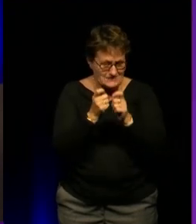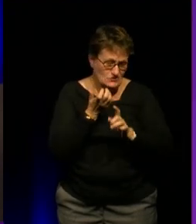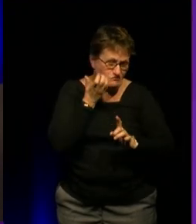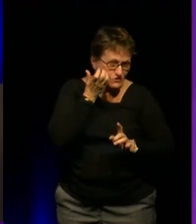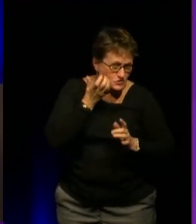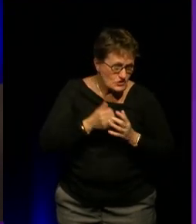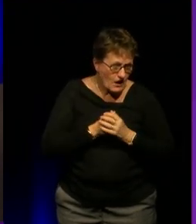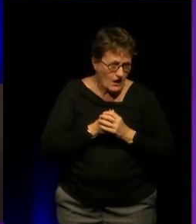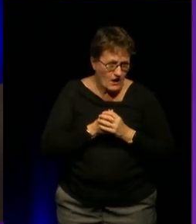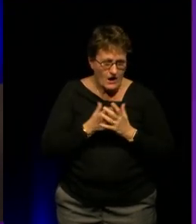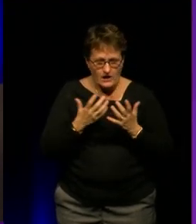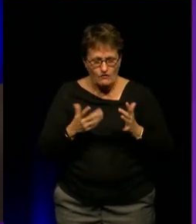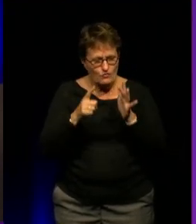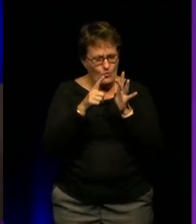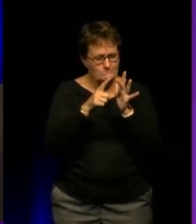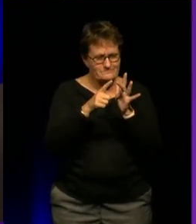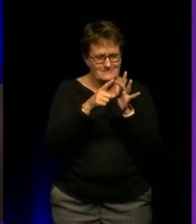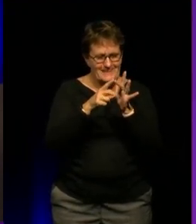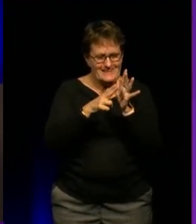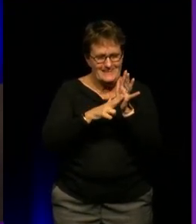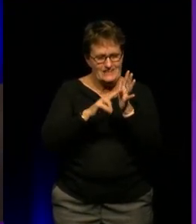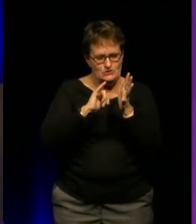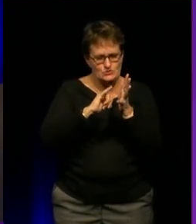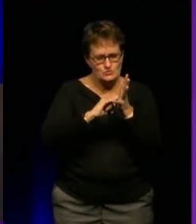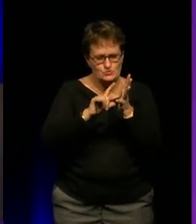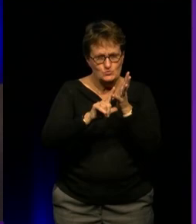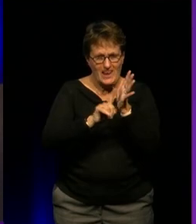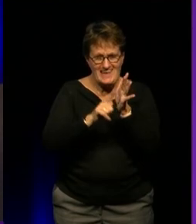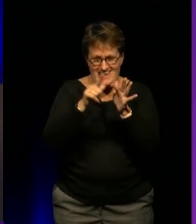insulin resistance, metabolic syndrome.